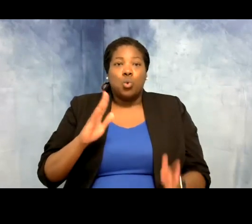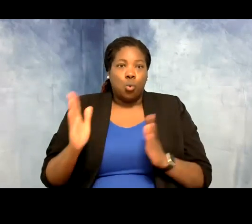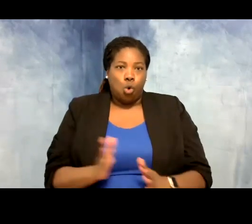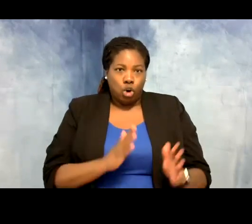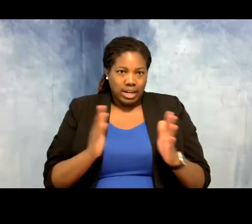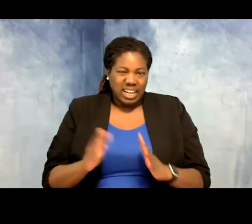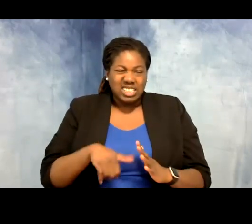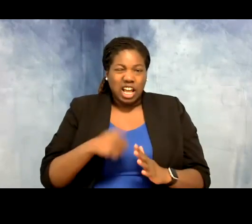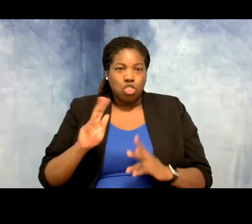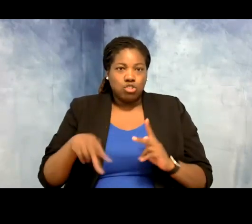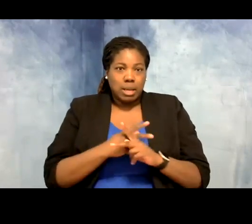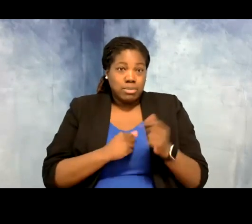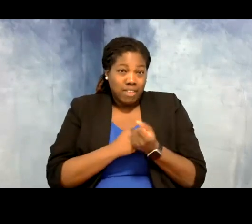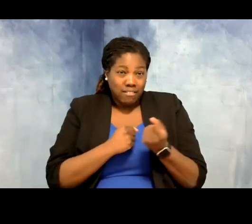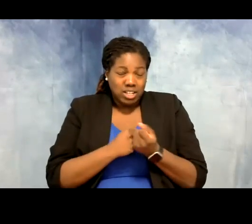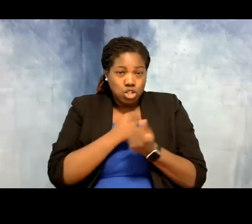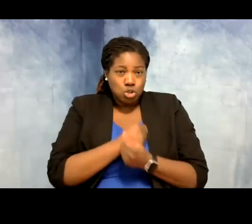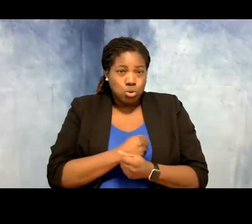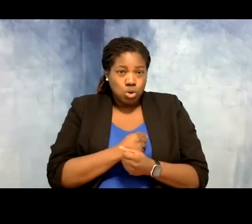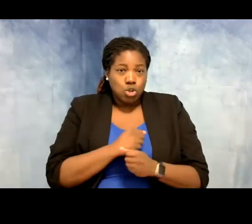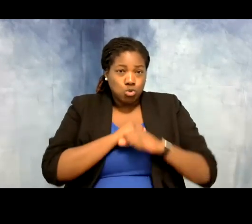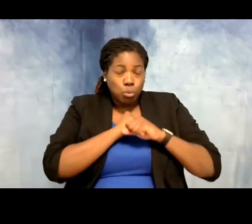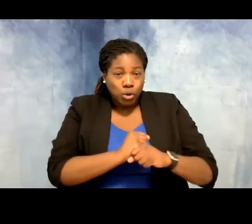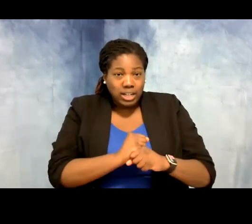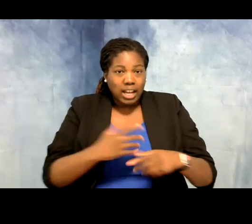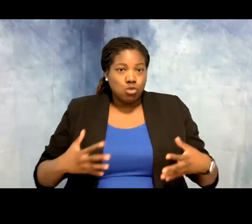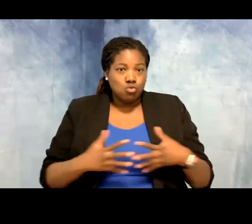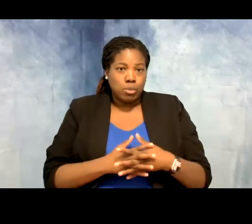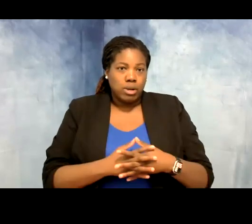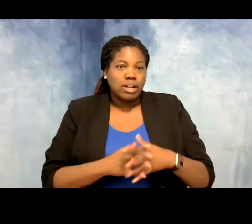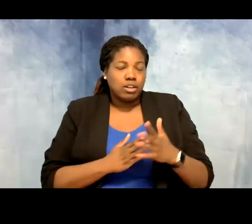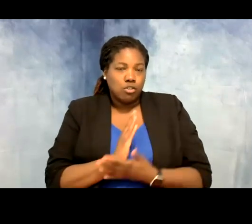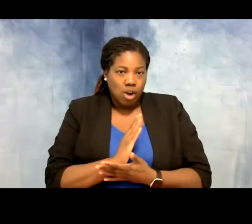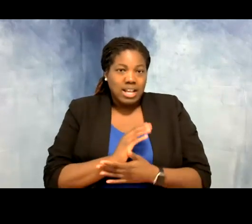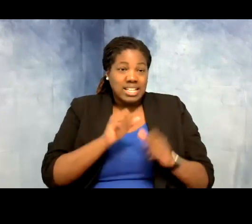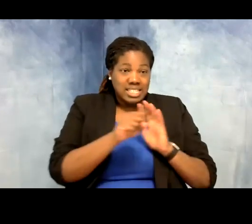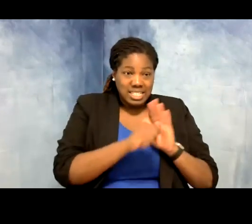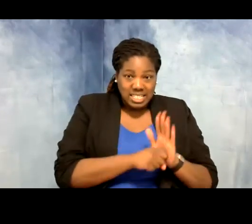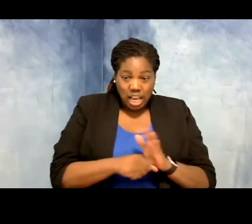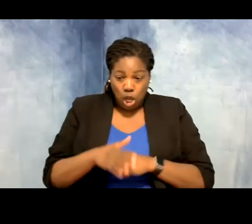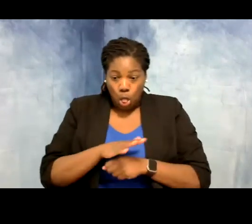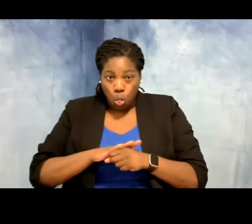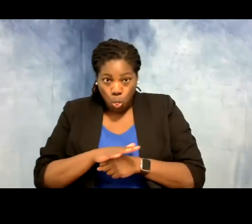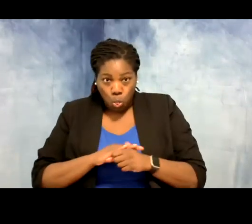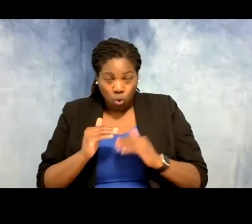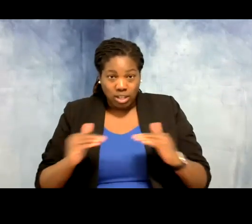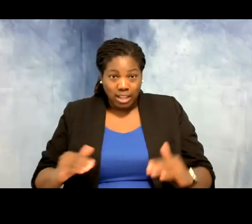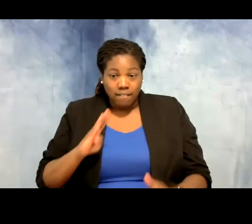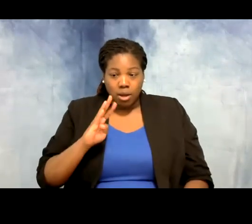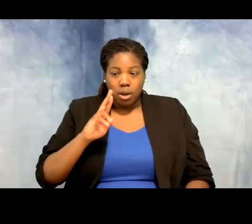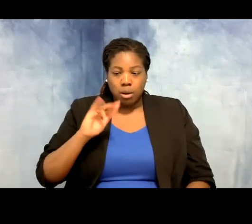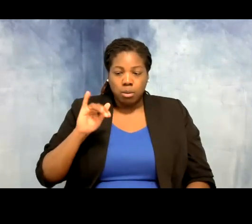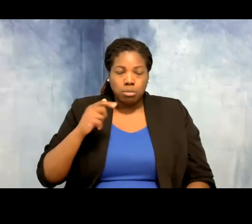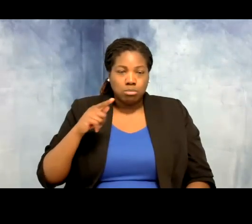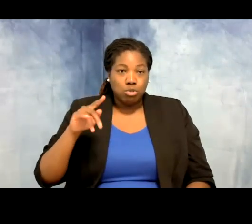other advocacy to protect reproductive rights at the state and local level. I'm gonna bring back Brigitte and I'm gonna